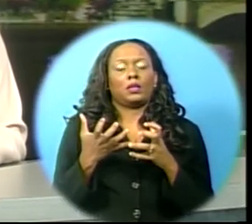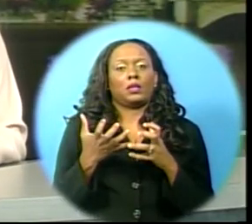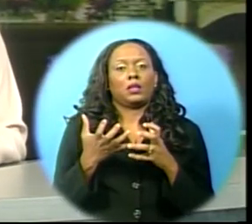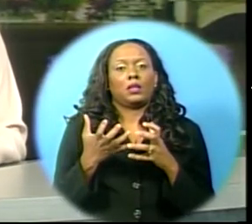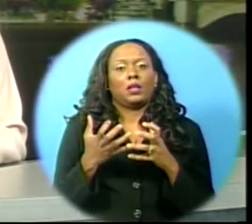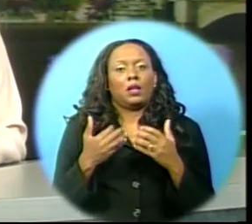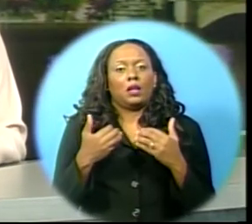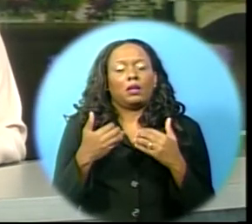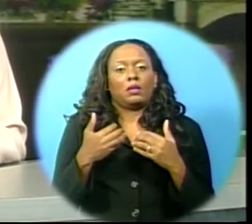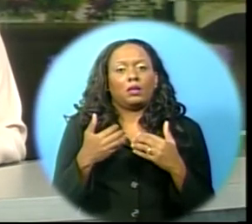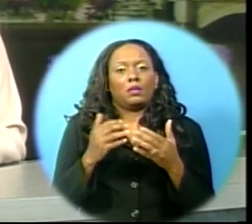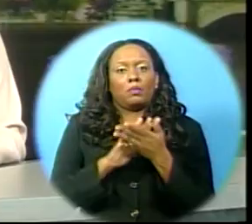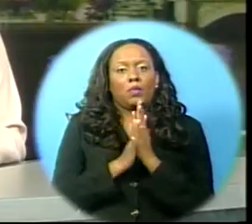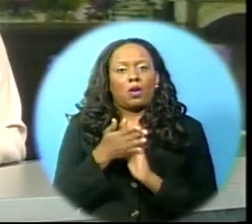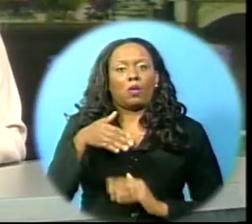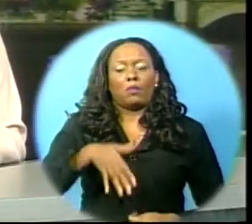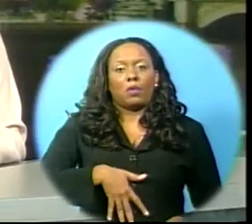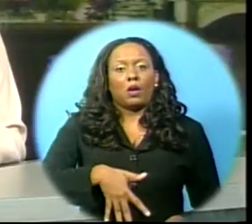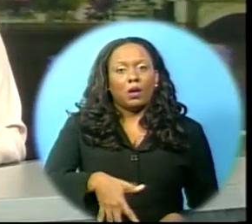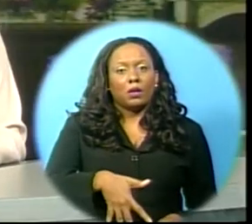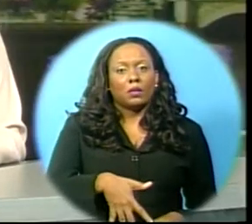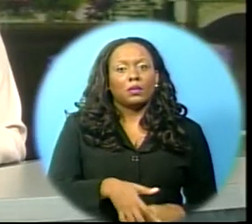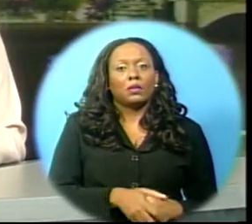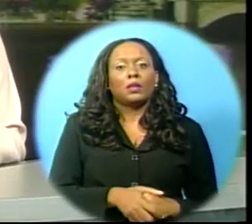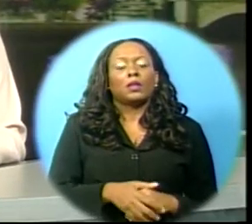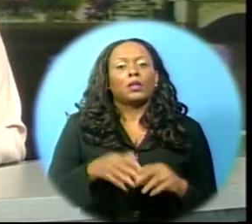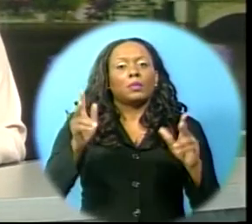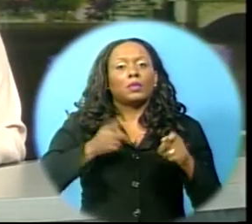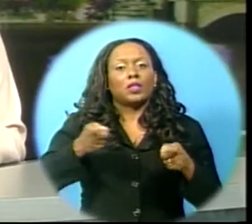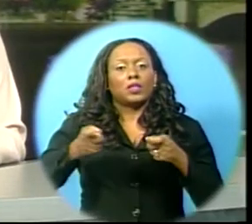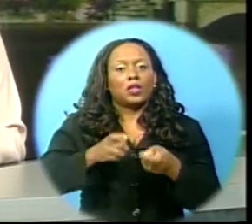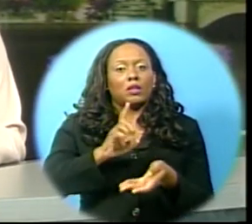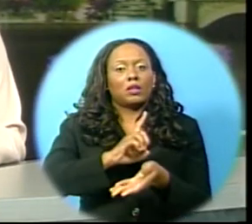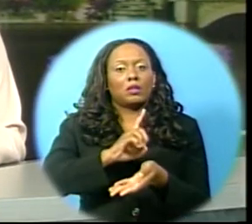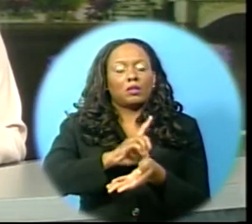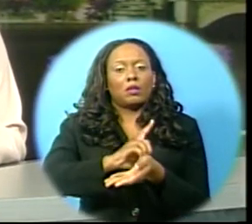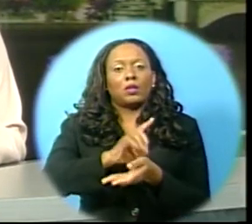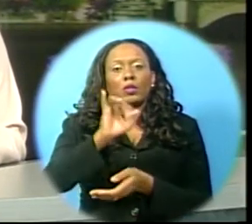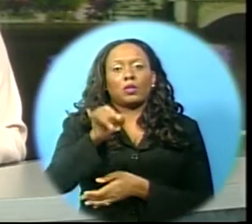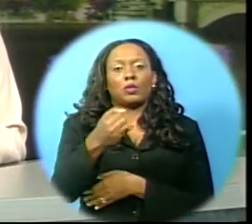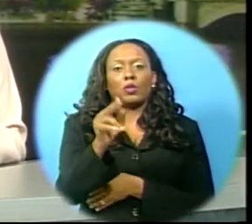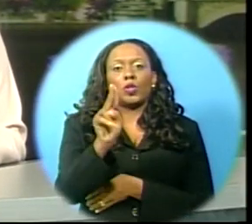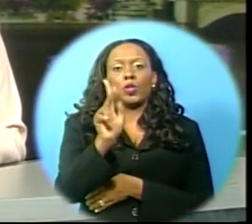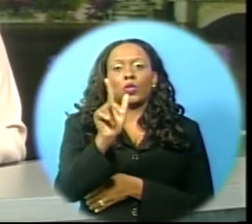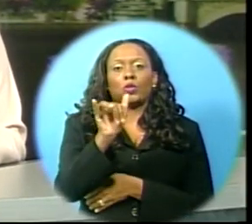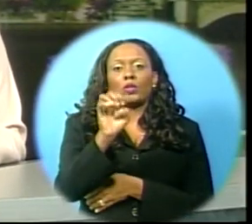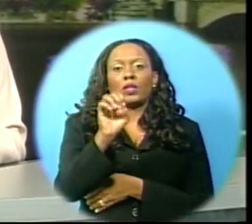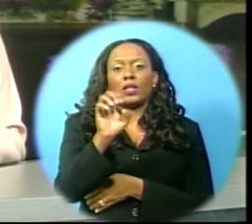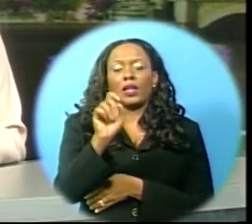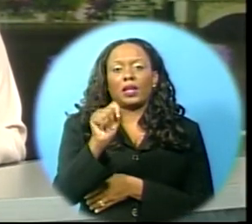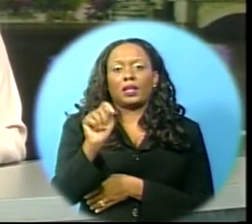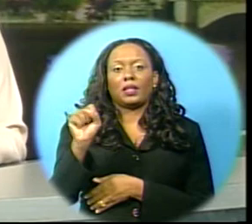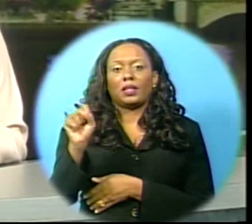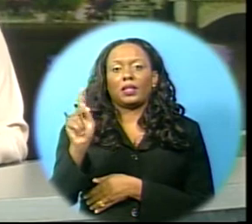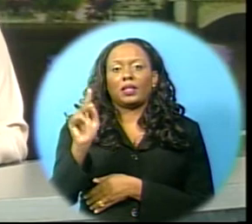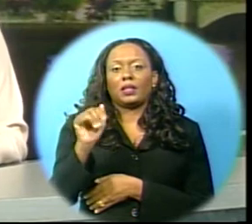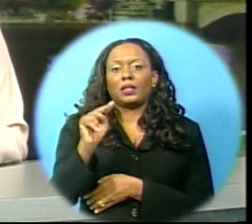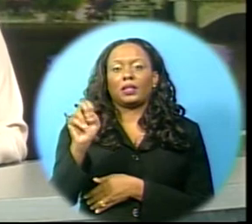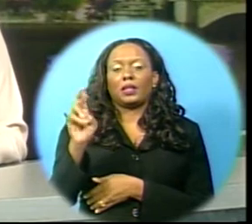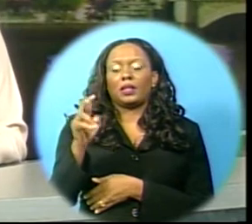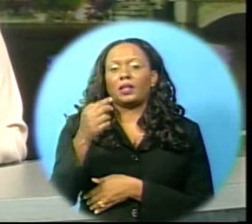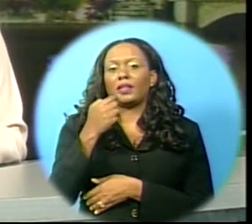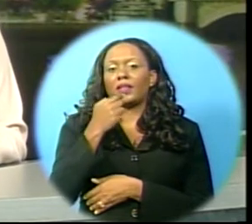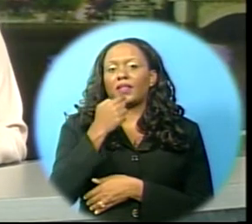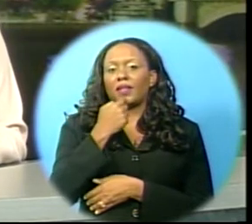increase, according to fertility specialist with the Barbados Fertility Center, Dr. Juliette Skinner, has been registered over the years. She